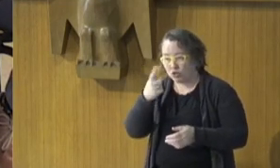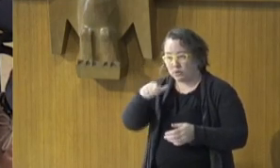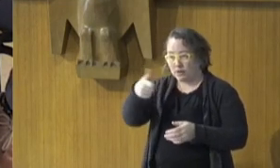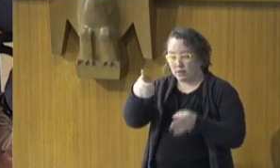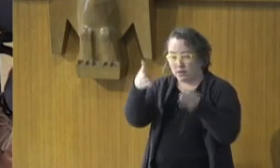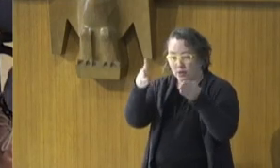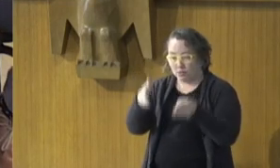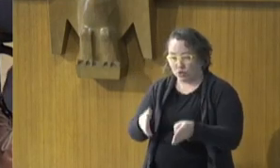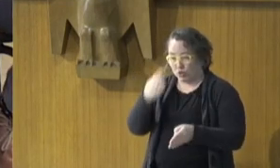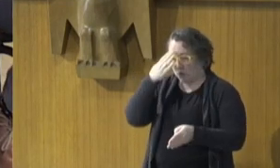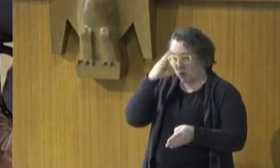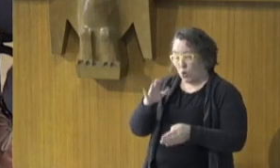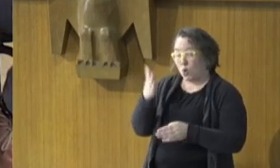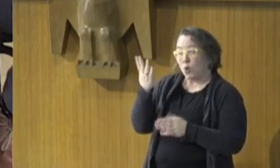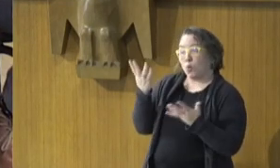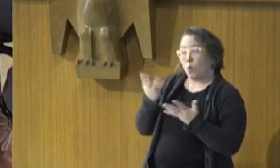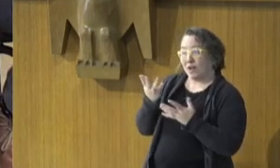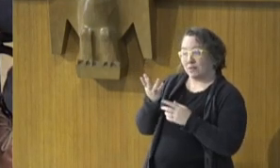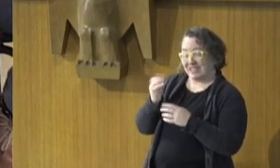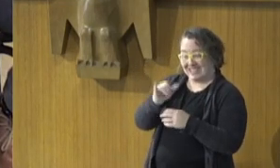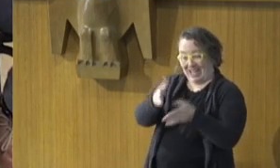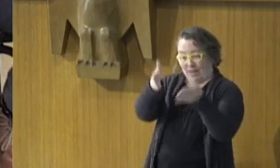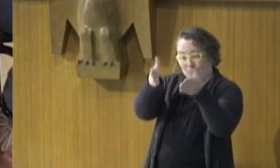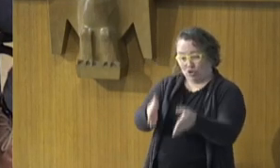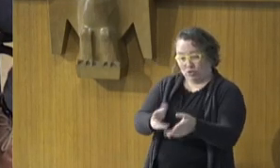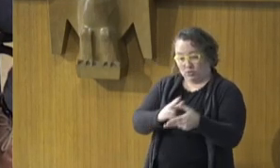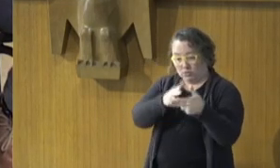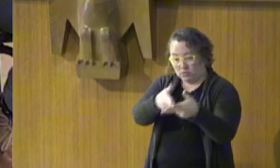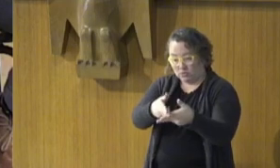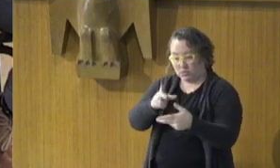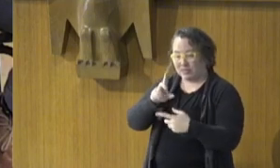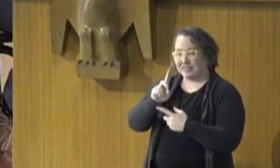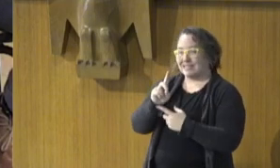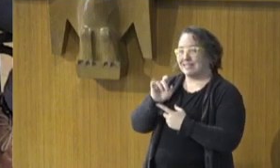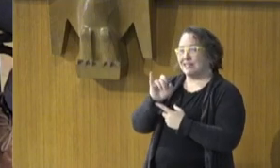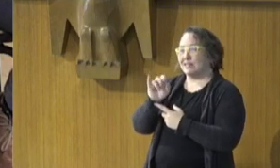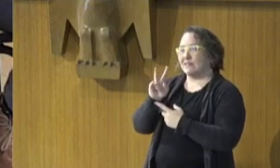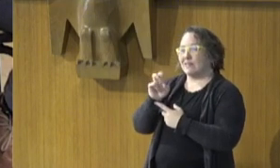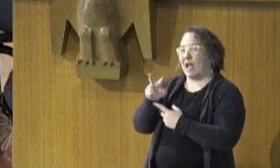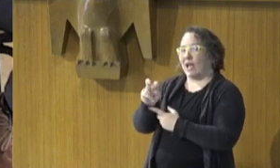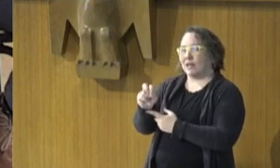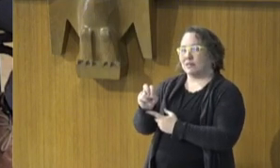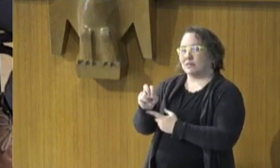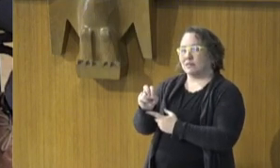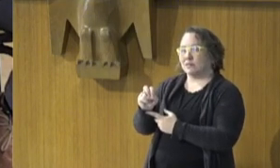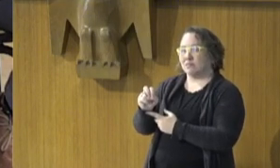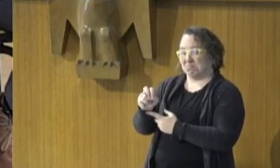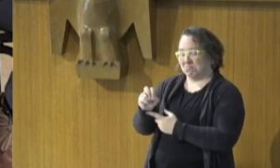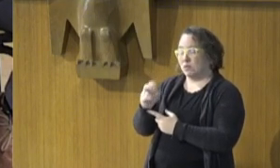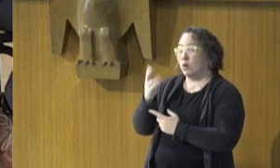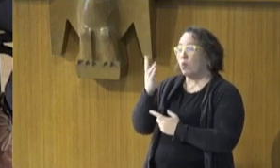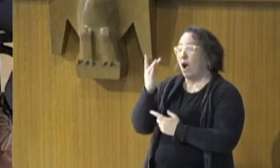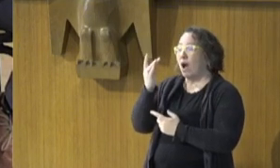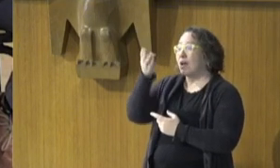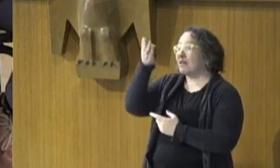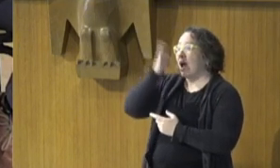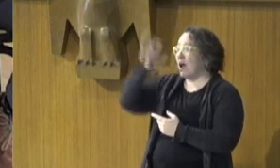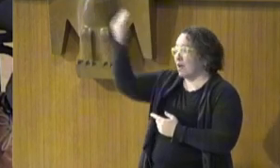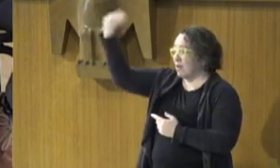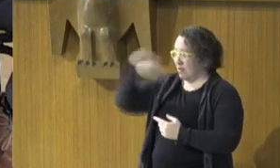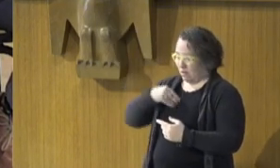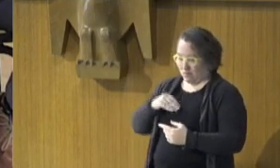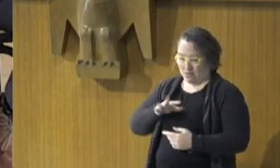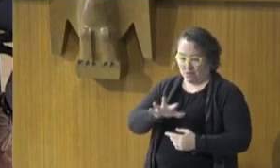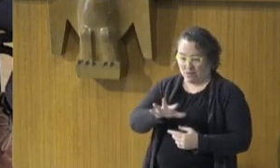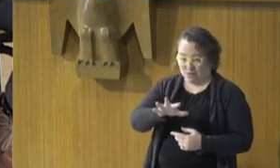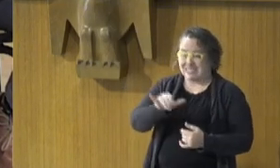is divine, is the hard part, but it is necessary because otherwise we're perpetuating